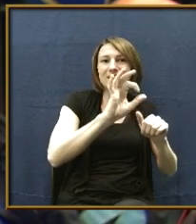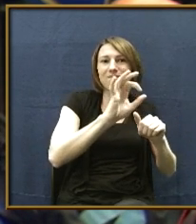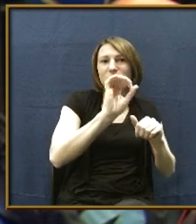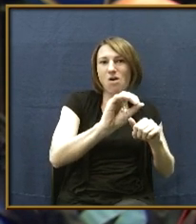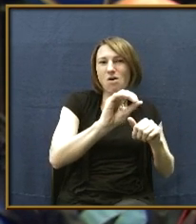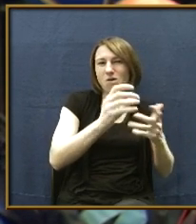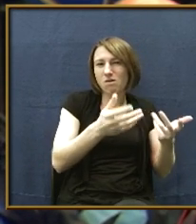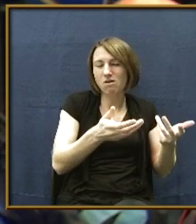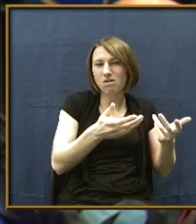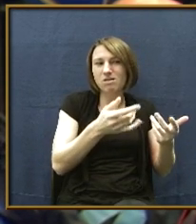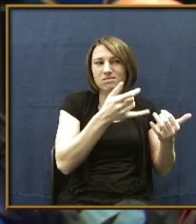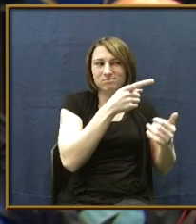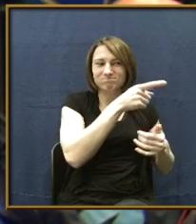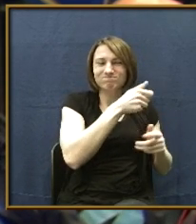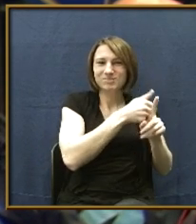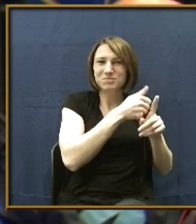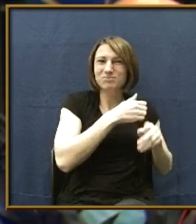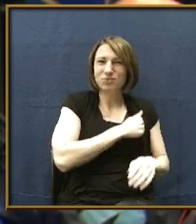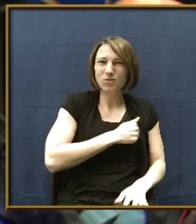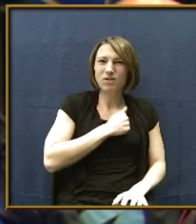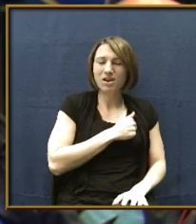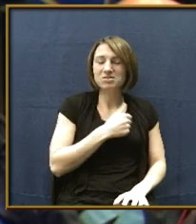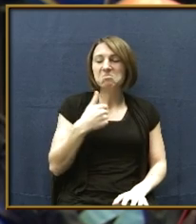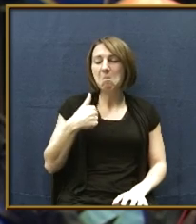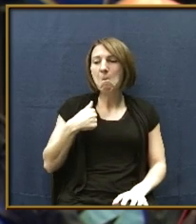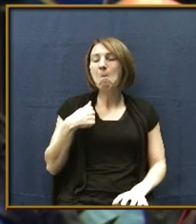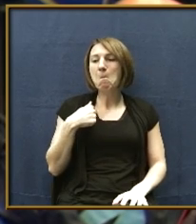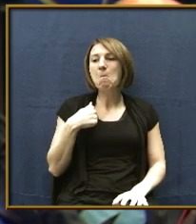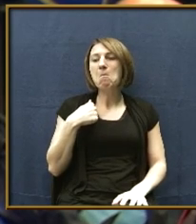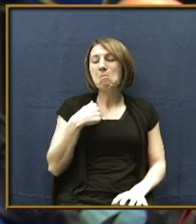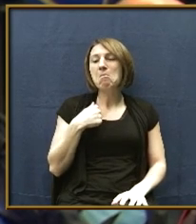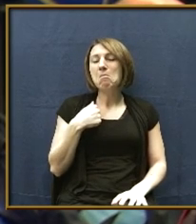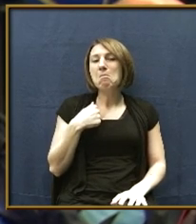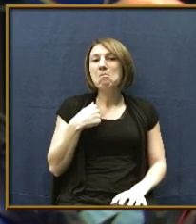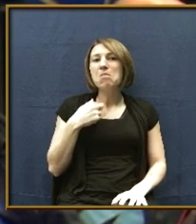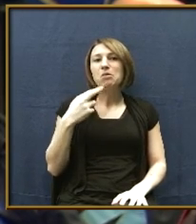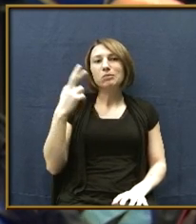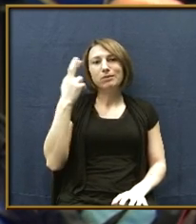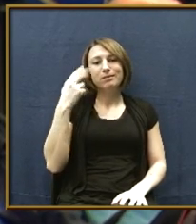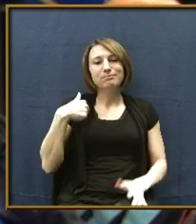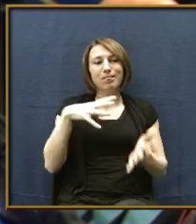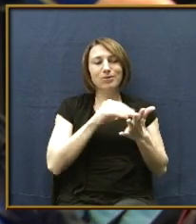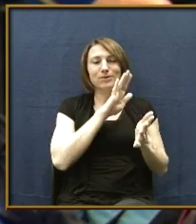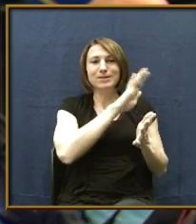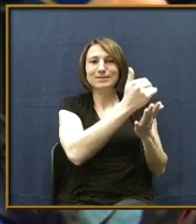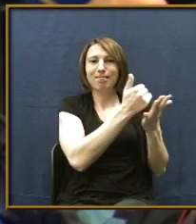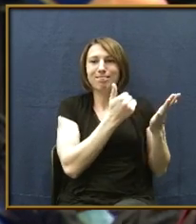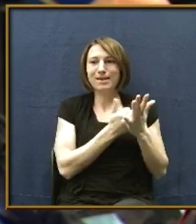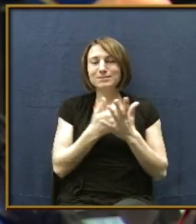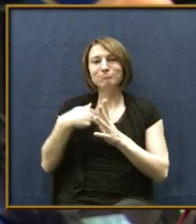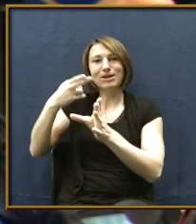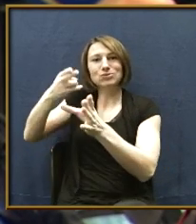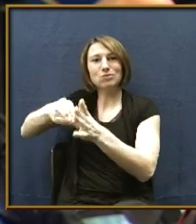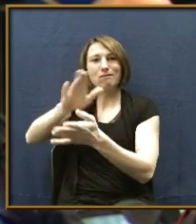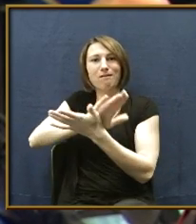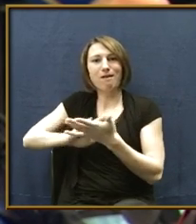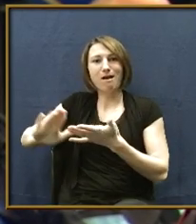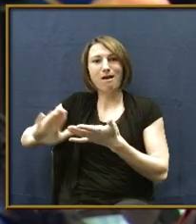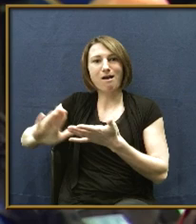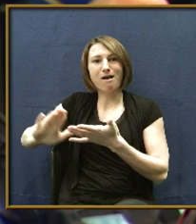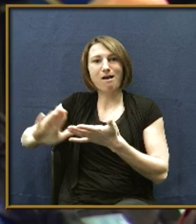So I decided to apply and was hired. I finally had a good job, almost perfect. My boss at the time later shared with